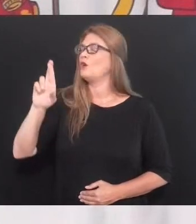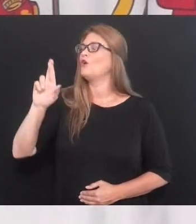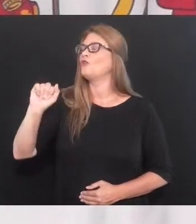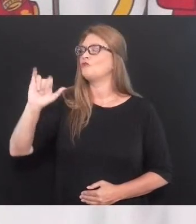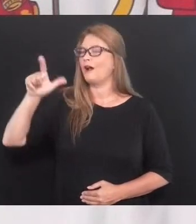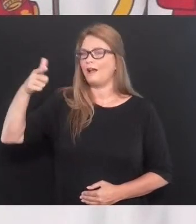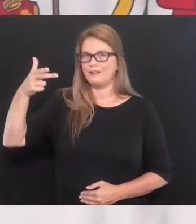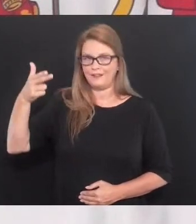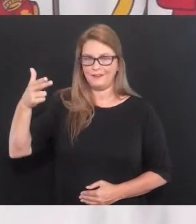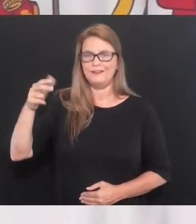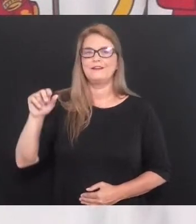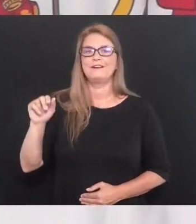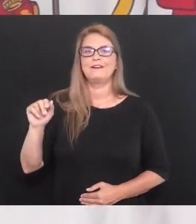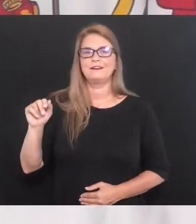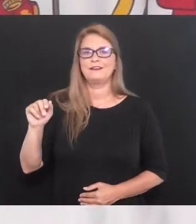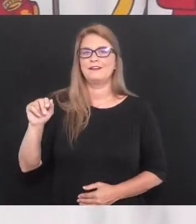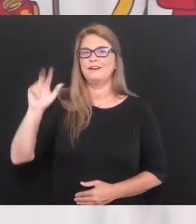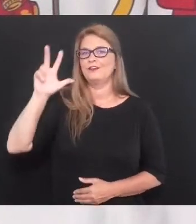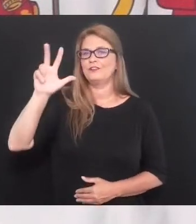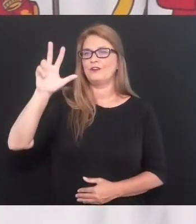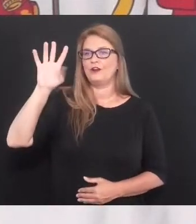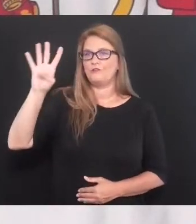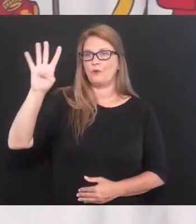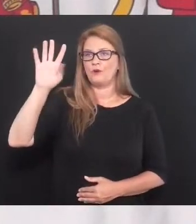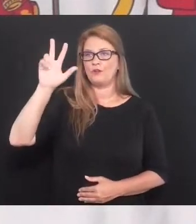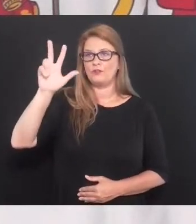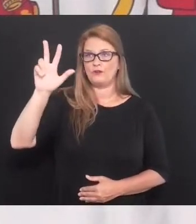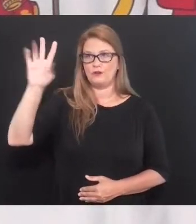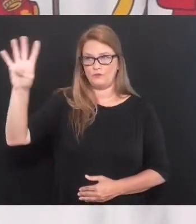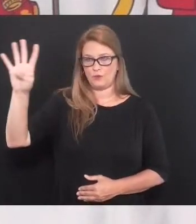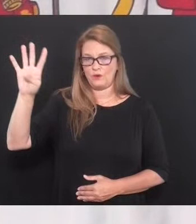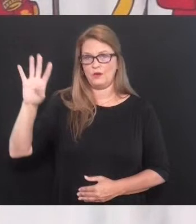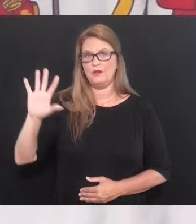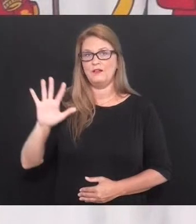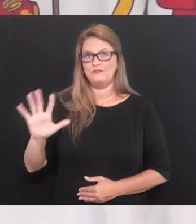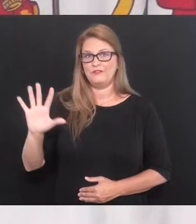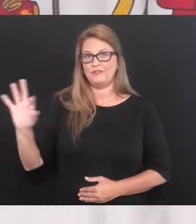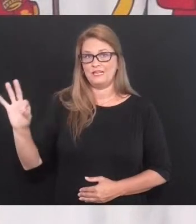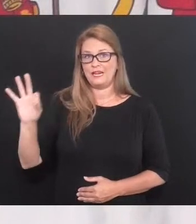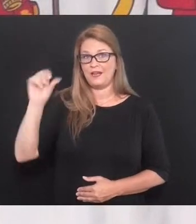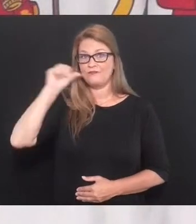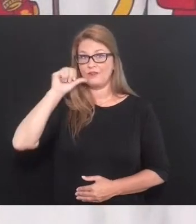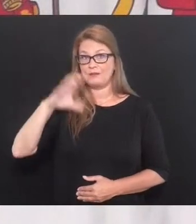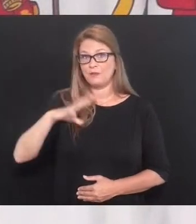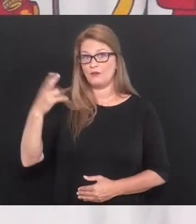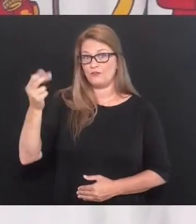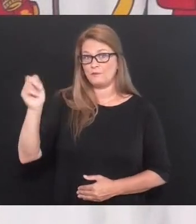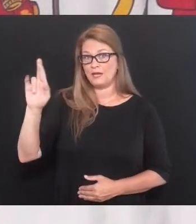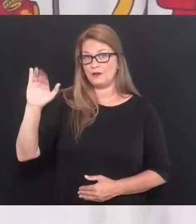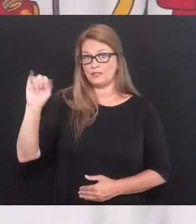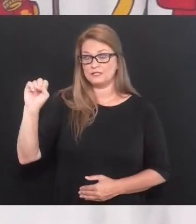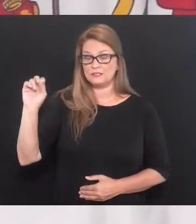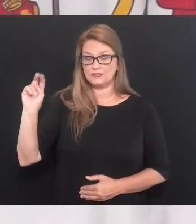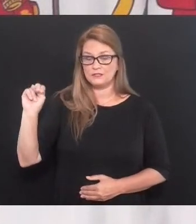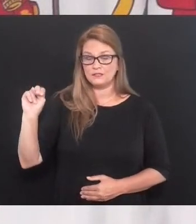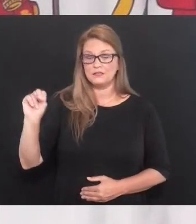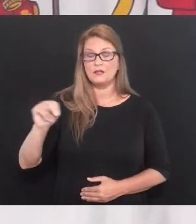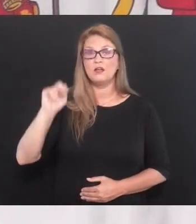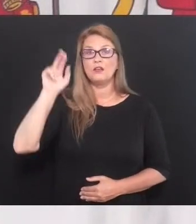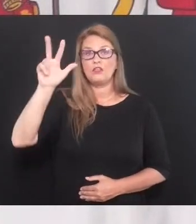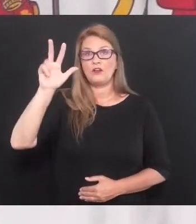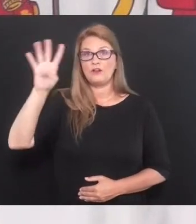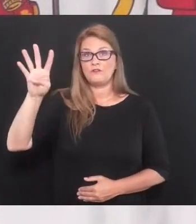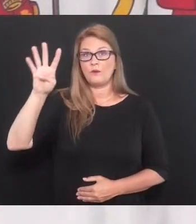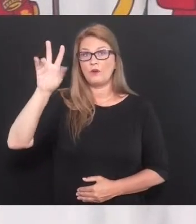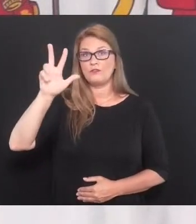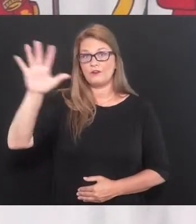County. The 3,434th death, a 59-year-old female from Harrison County. The 3,435th